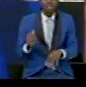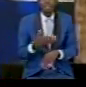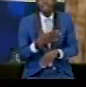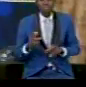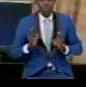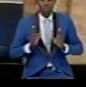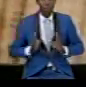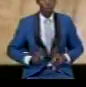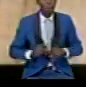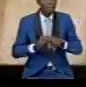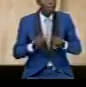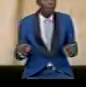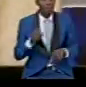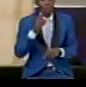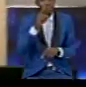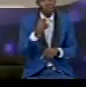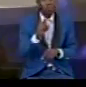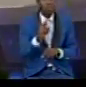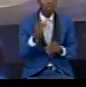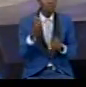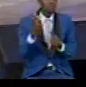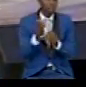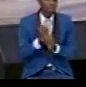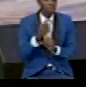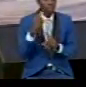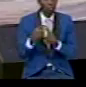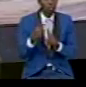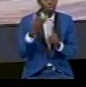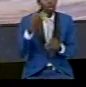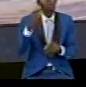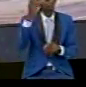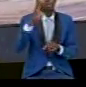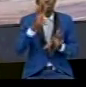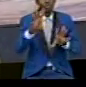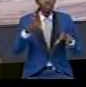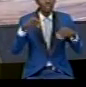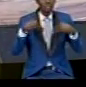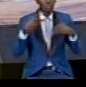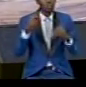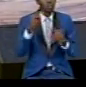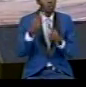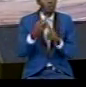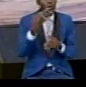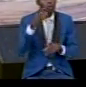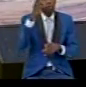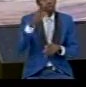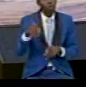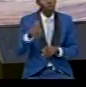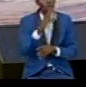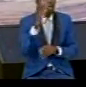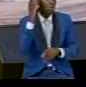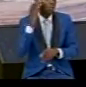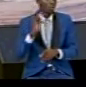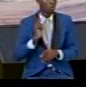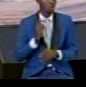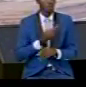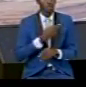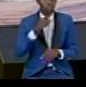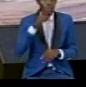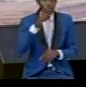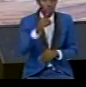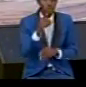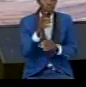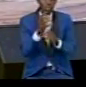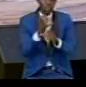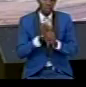but you heard the word of God, you received the word of God, which he had of us. You received